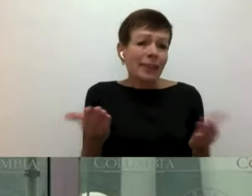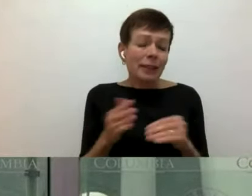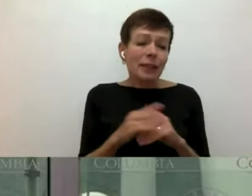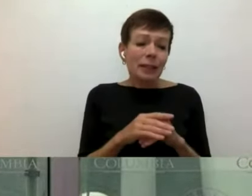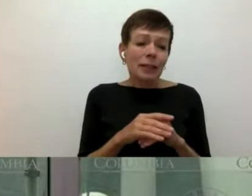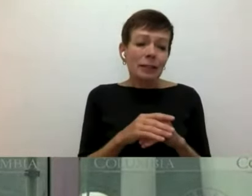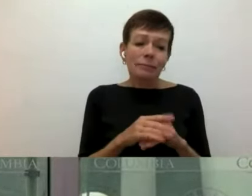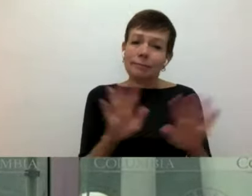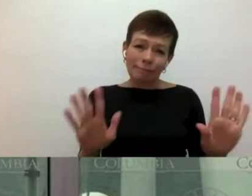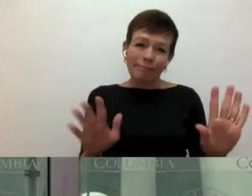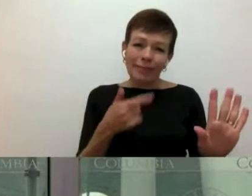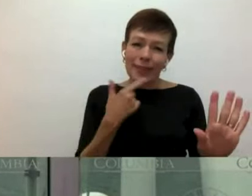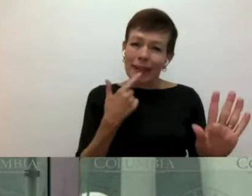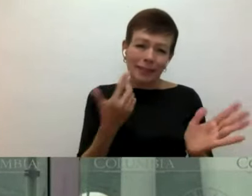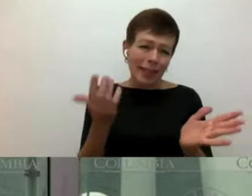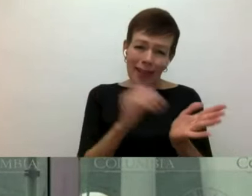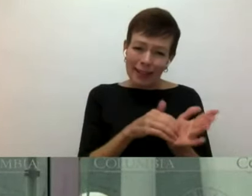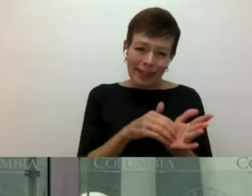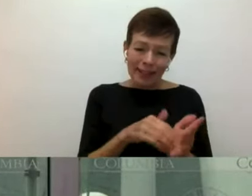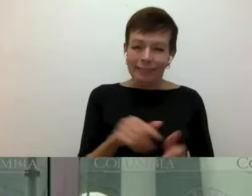other,